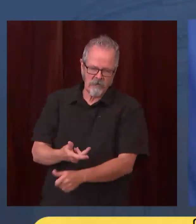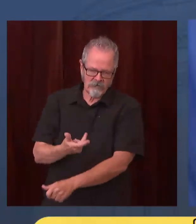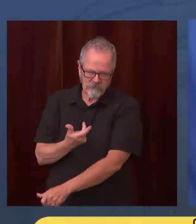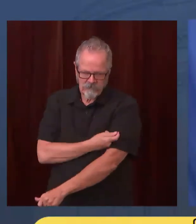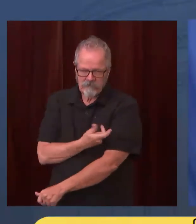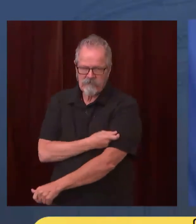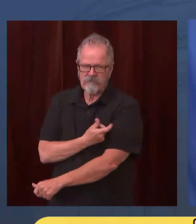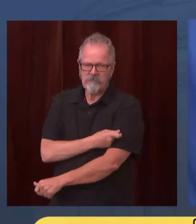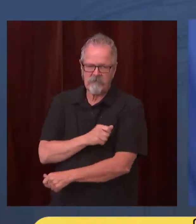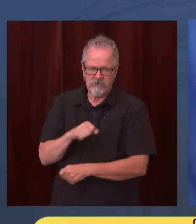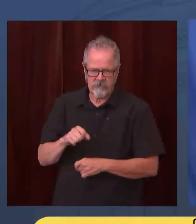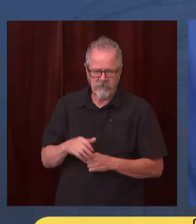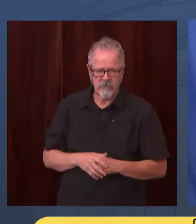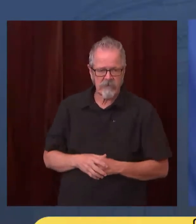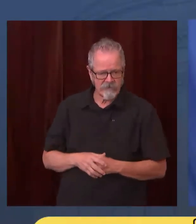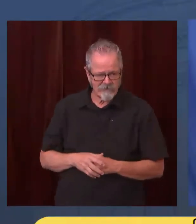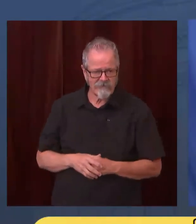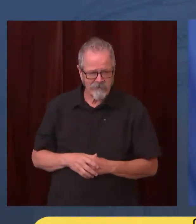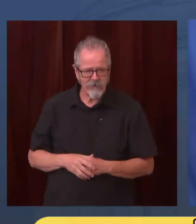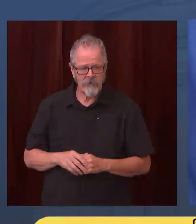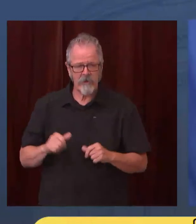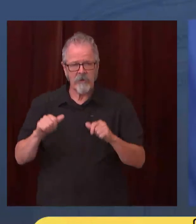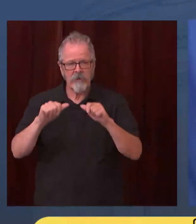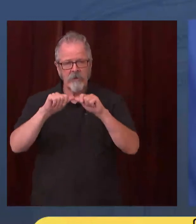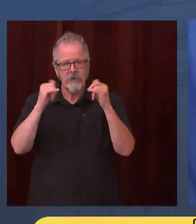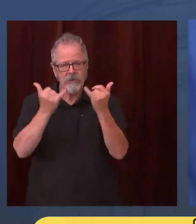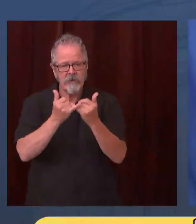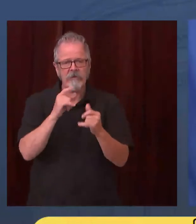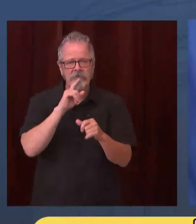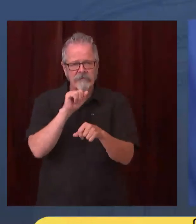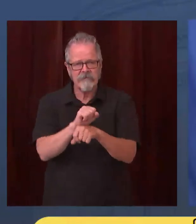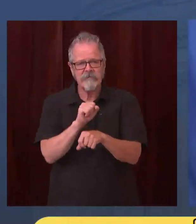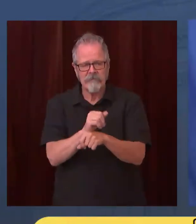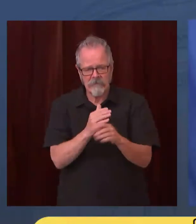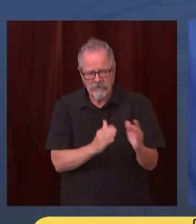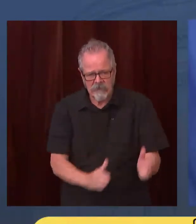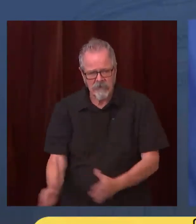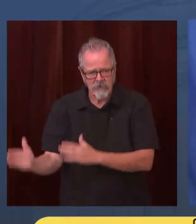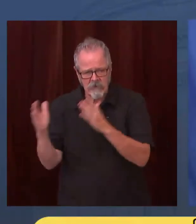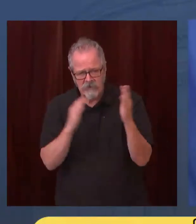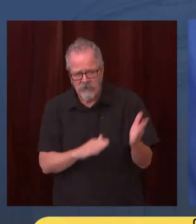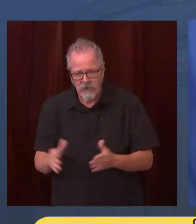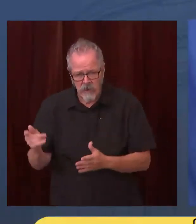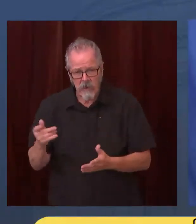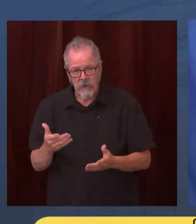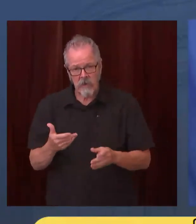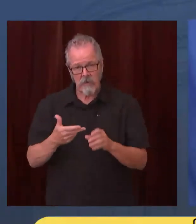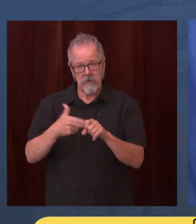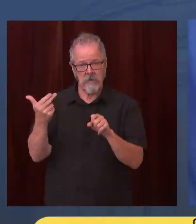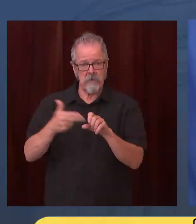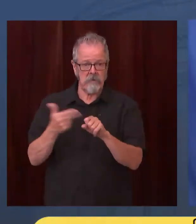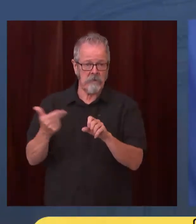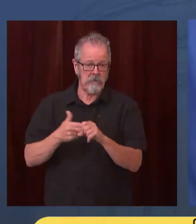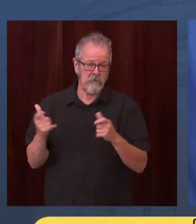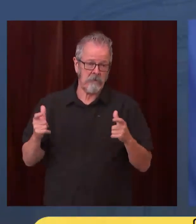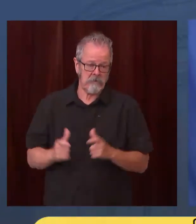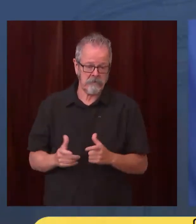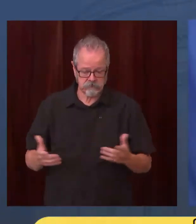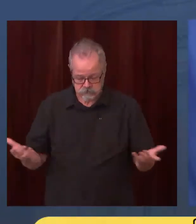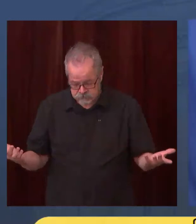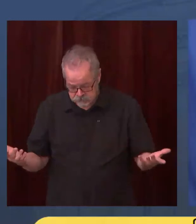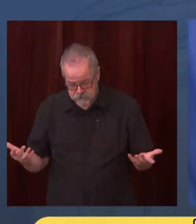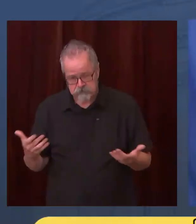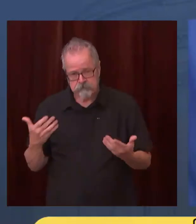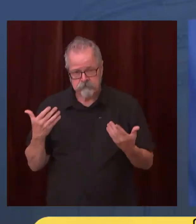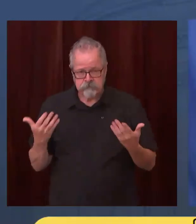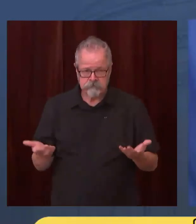for those few who decide not to. And I've looked at some of their preliminary plans. I think they're realistic. And we're going to get through